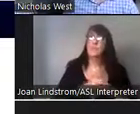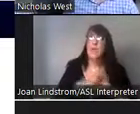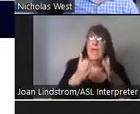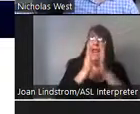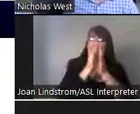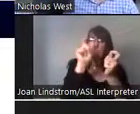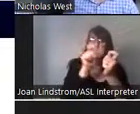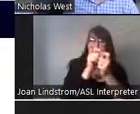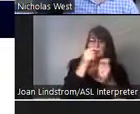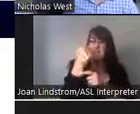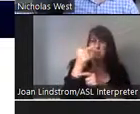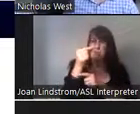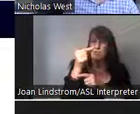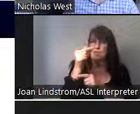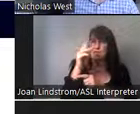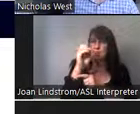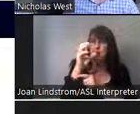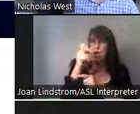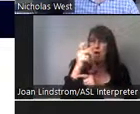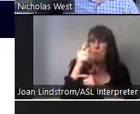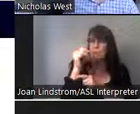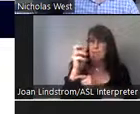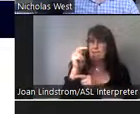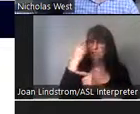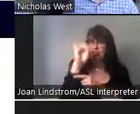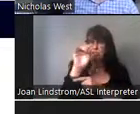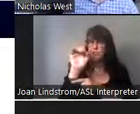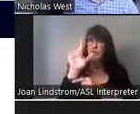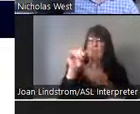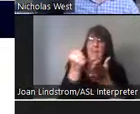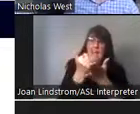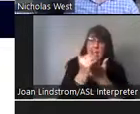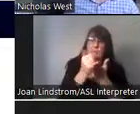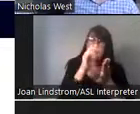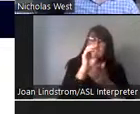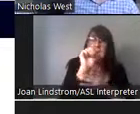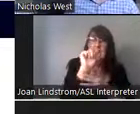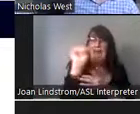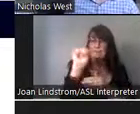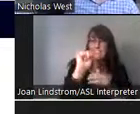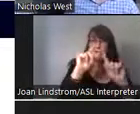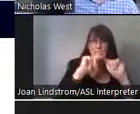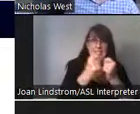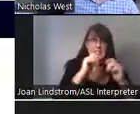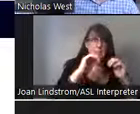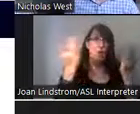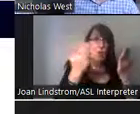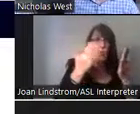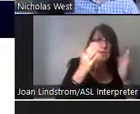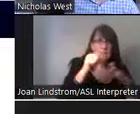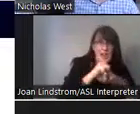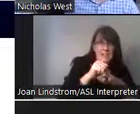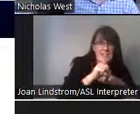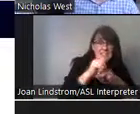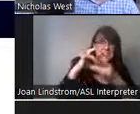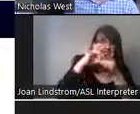specifically the green procurement compilation in that tool. It helps the acquisition team know what types of sustainable practices are recommended based on what